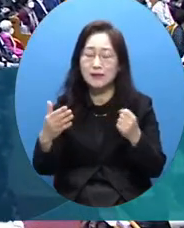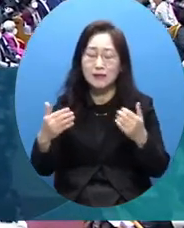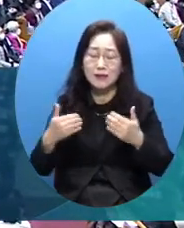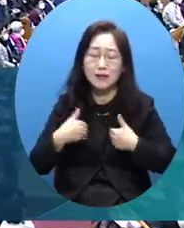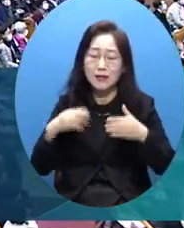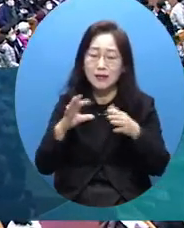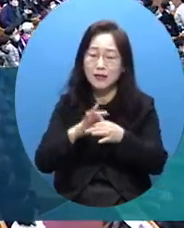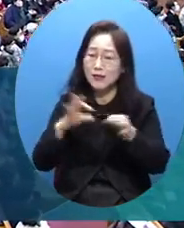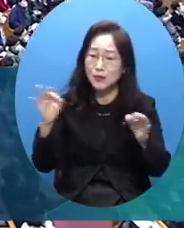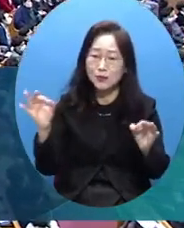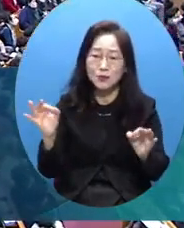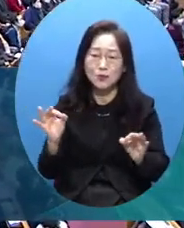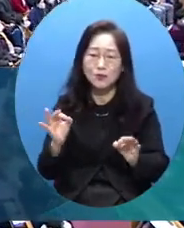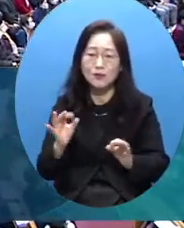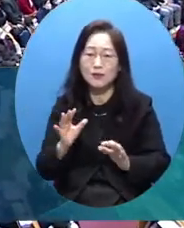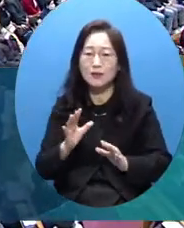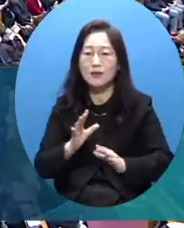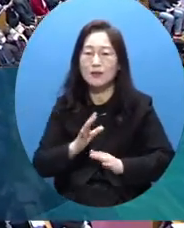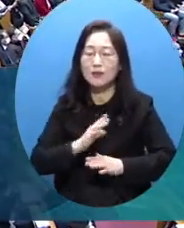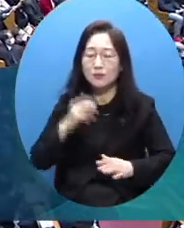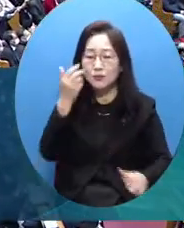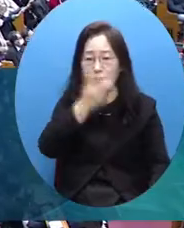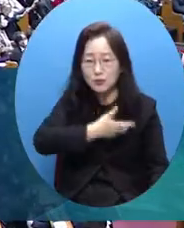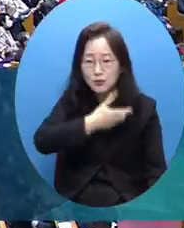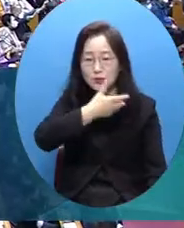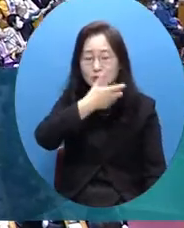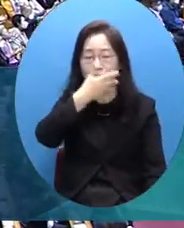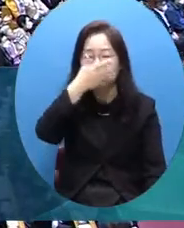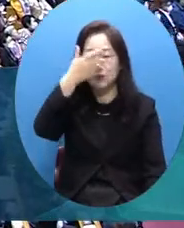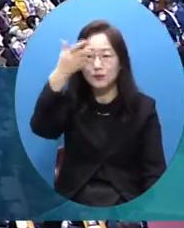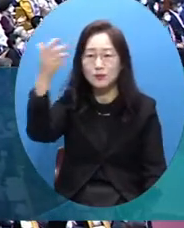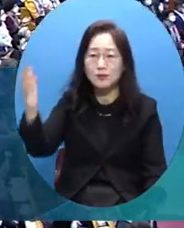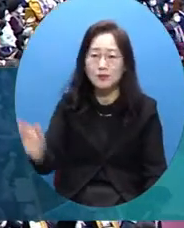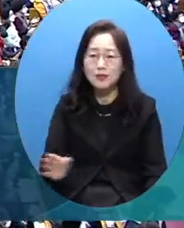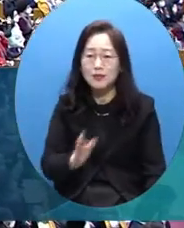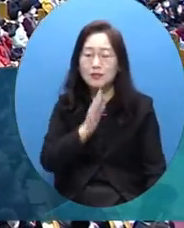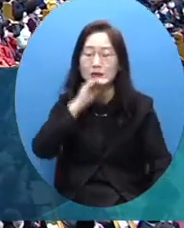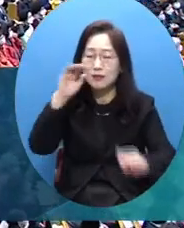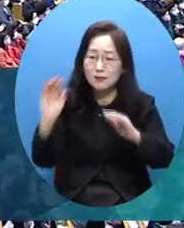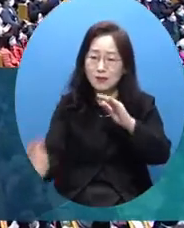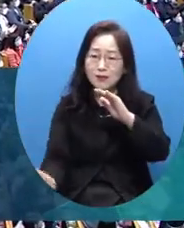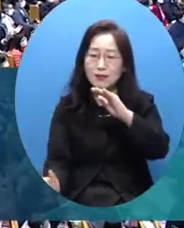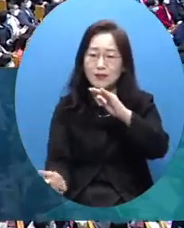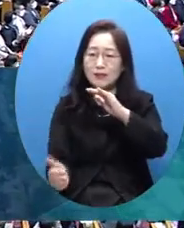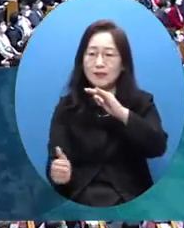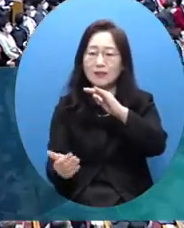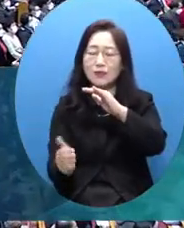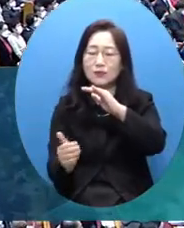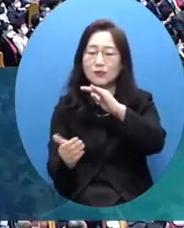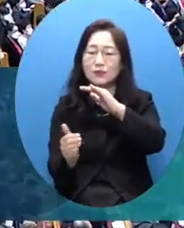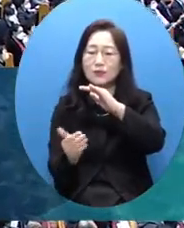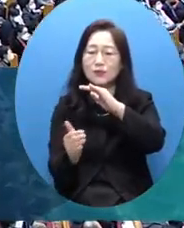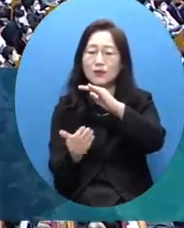for for I dream that at last I shall look on his face foreign